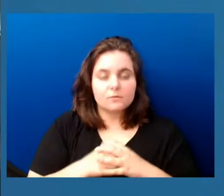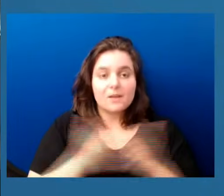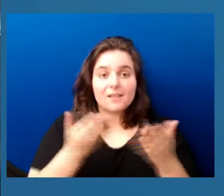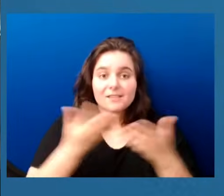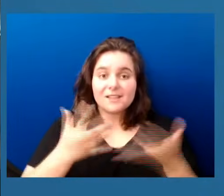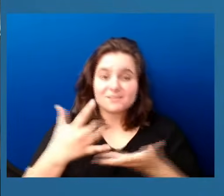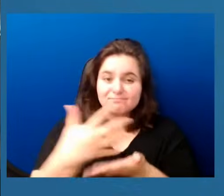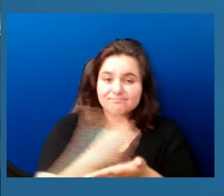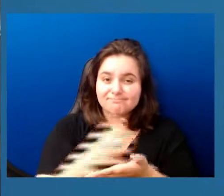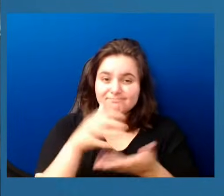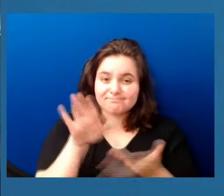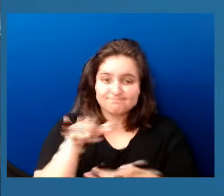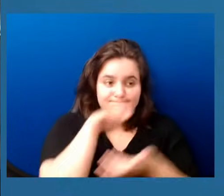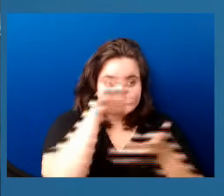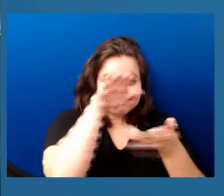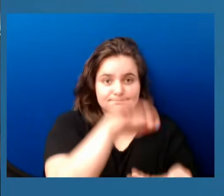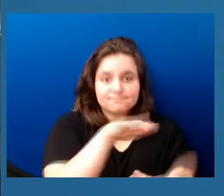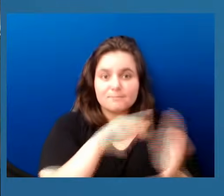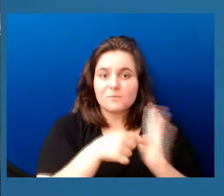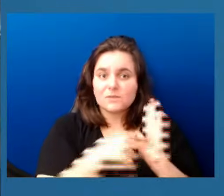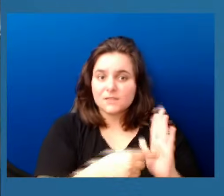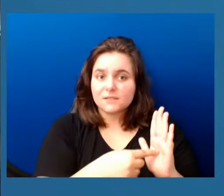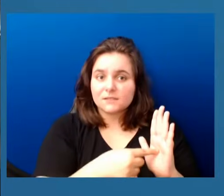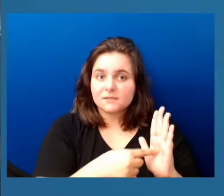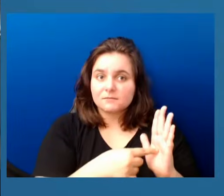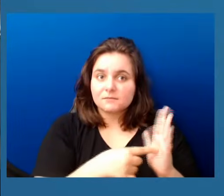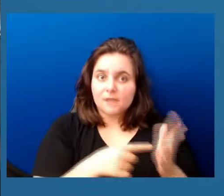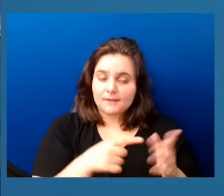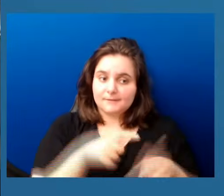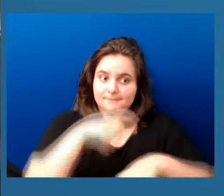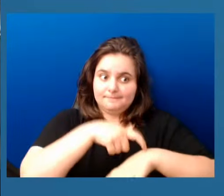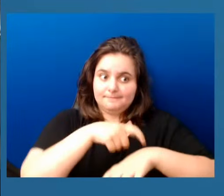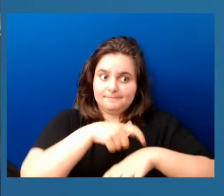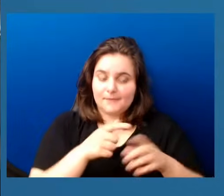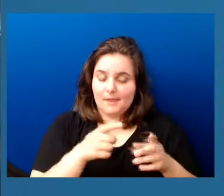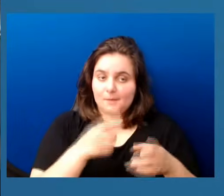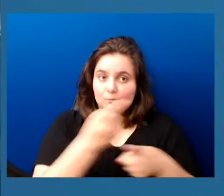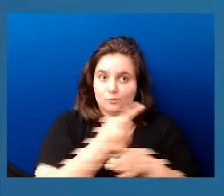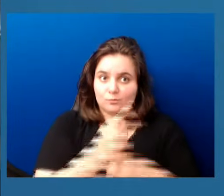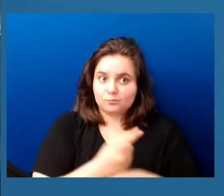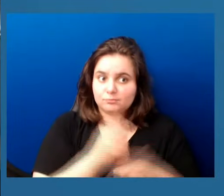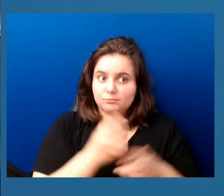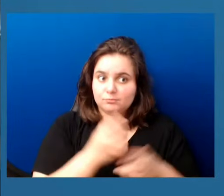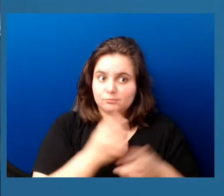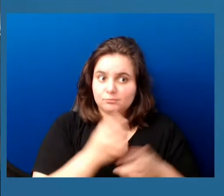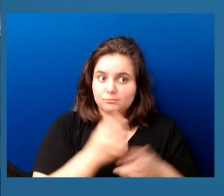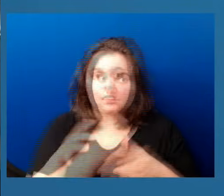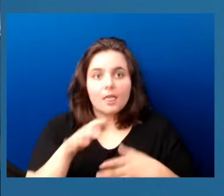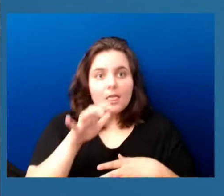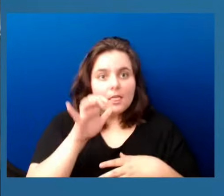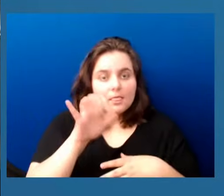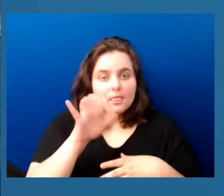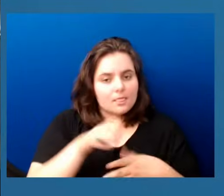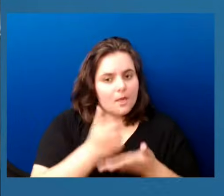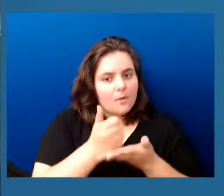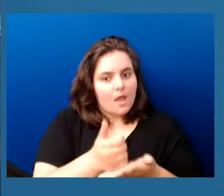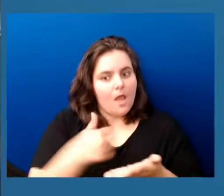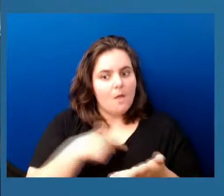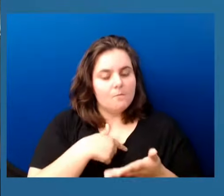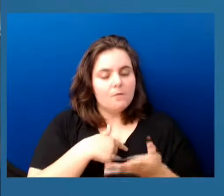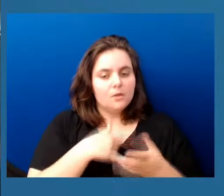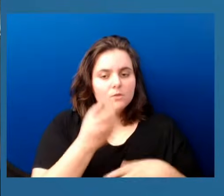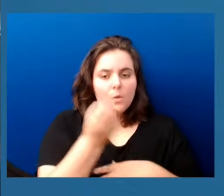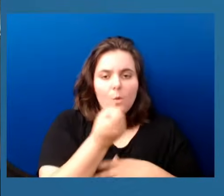fashion, prosecutors are able to fashion remedies that hold offenders accountable and deliver justice to